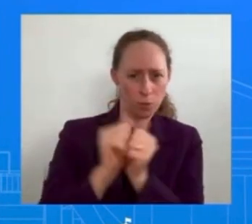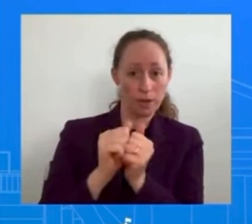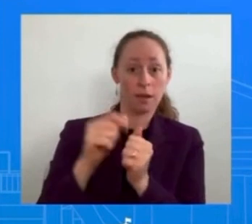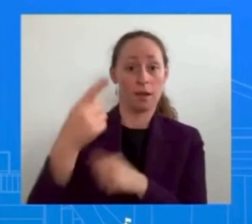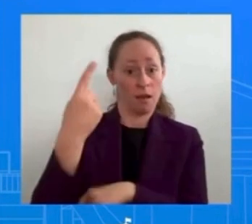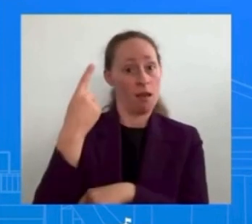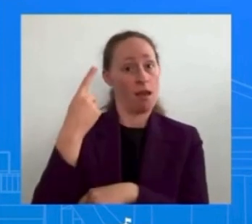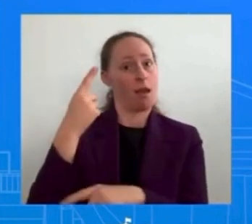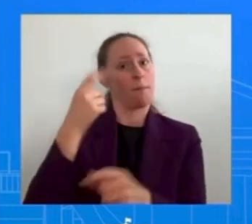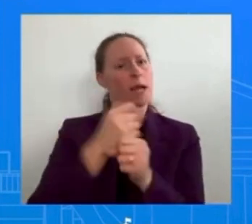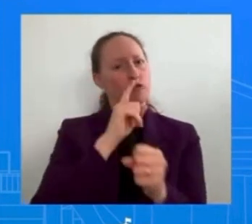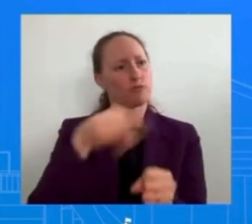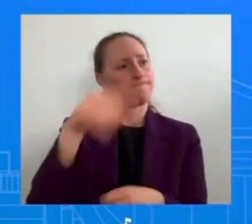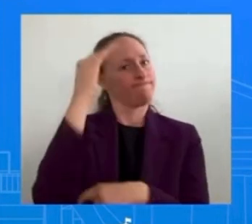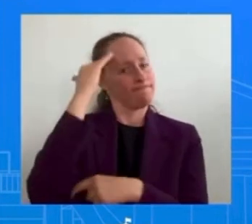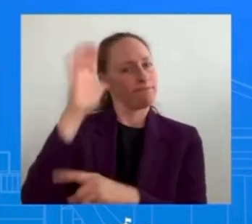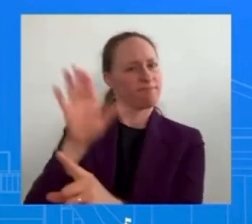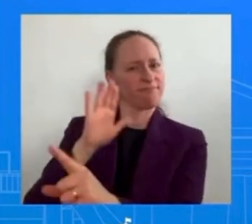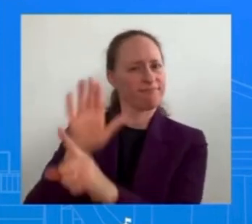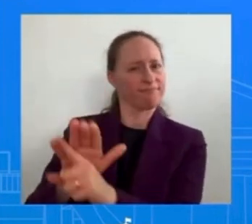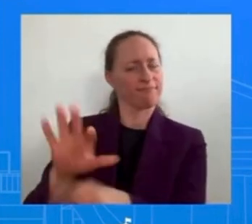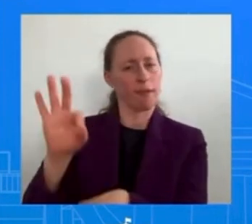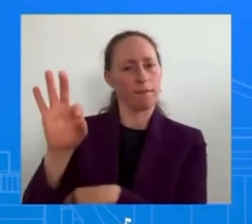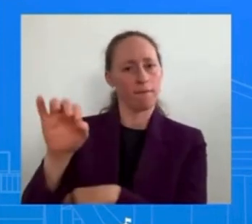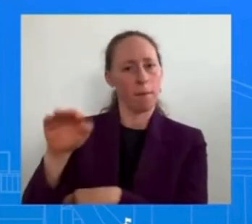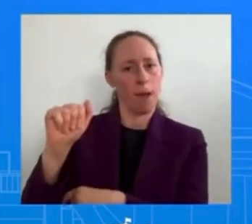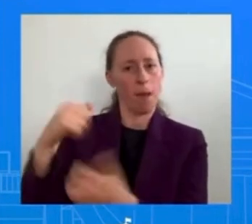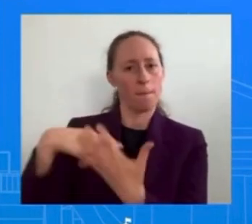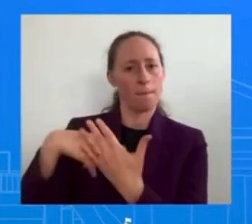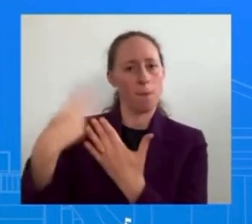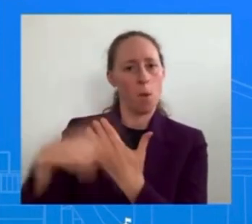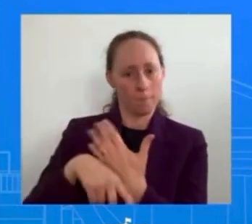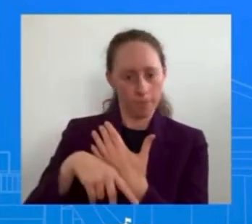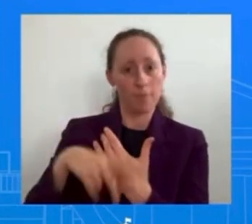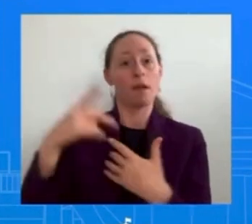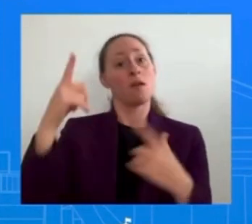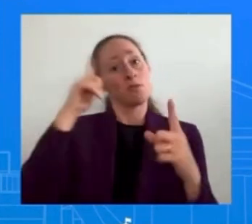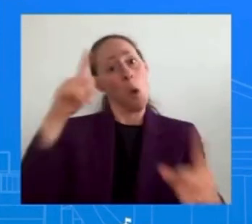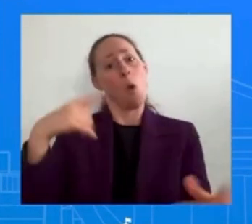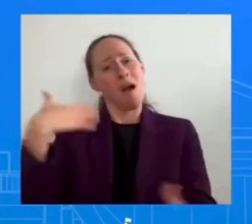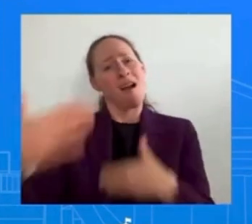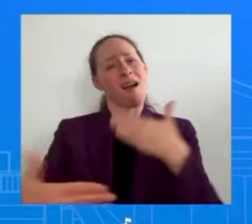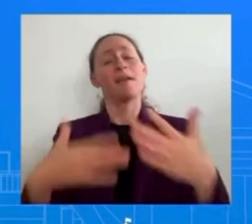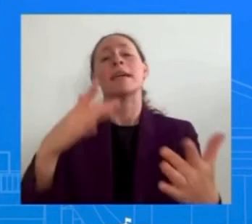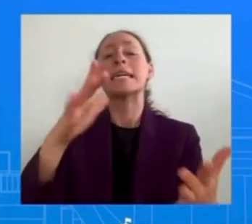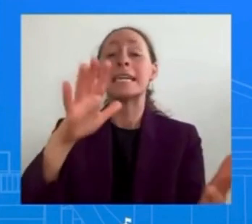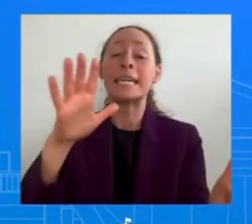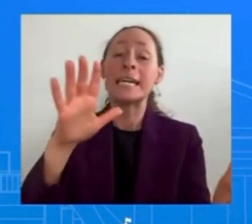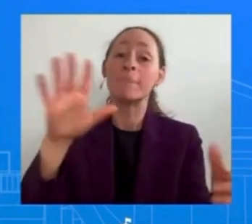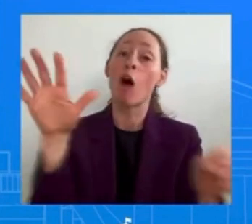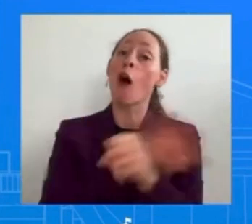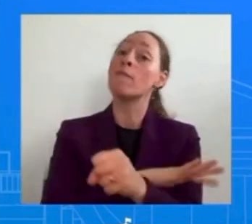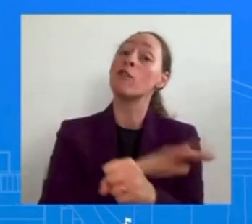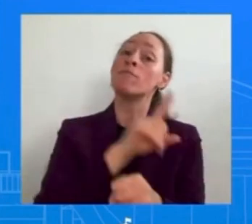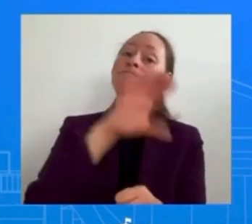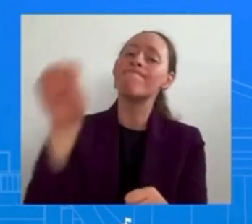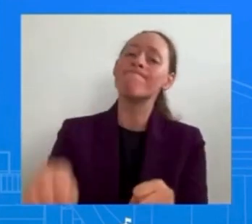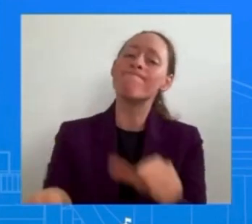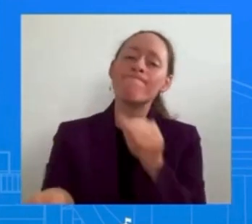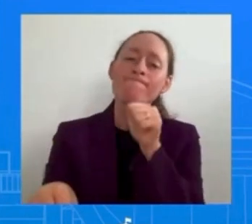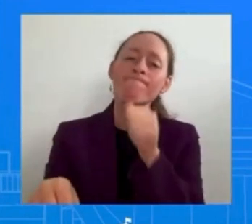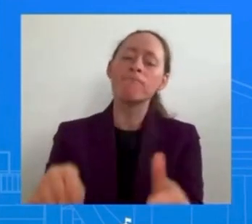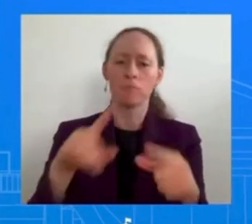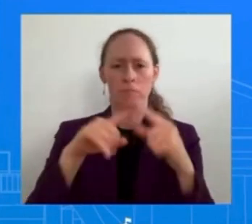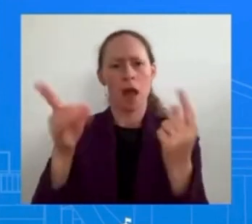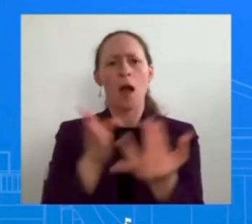recovery process. It won't cover all of their needs, and we'll work with our faith-based partners as well as some of the philanthropy organizations that have been giving funding